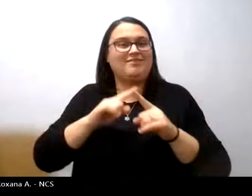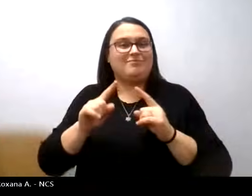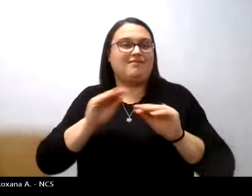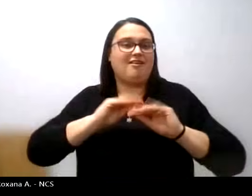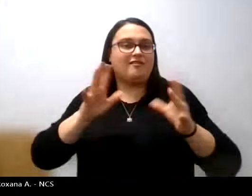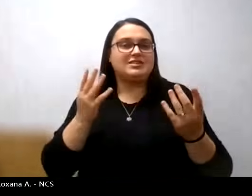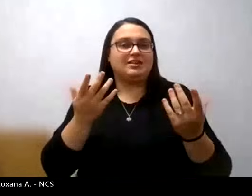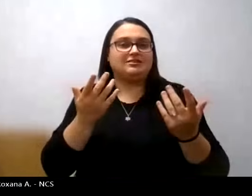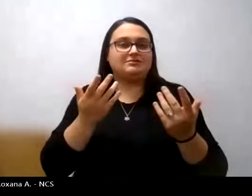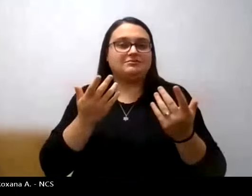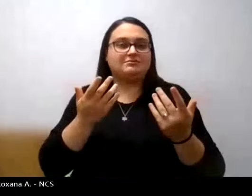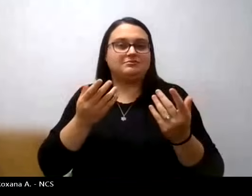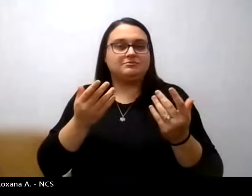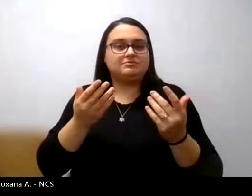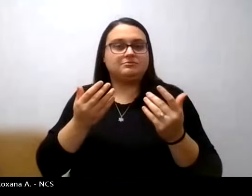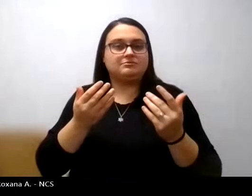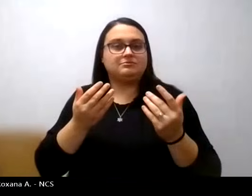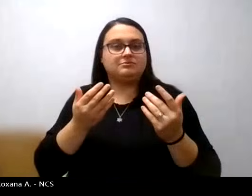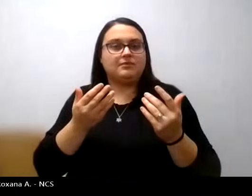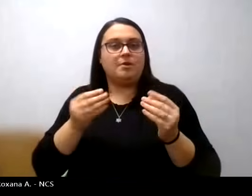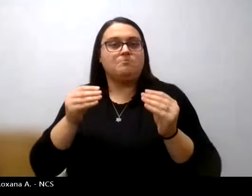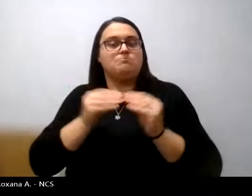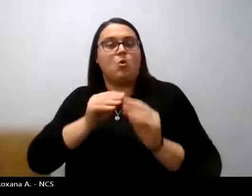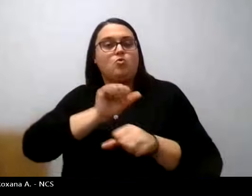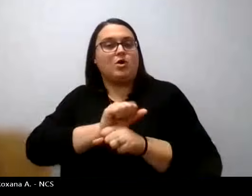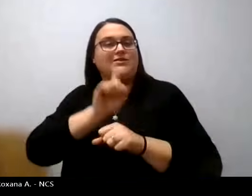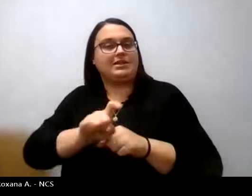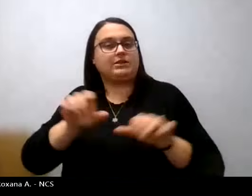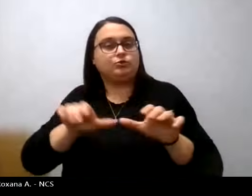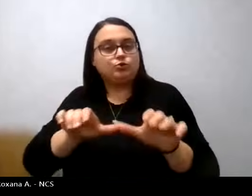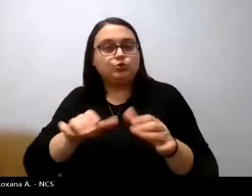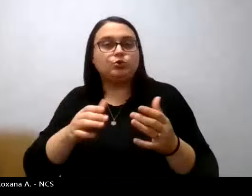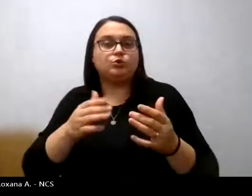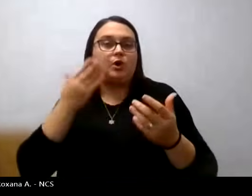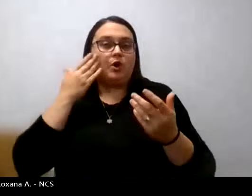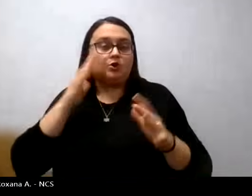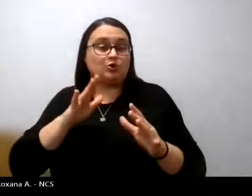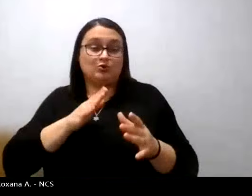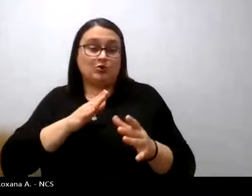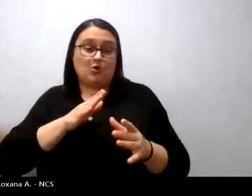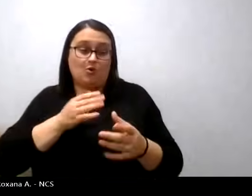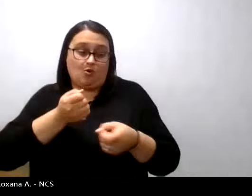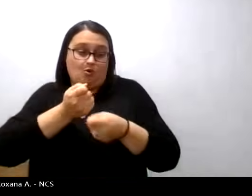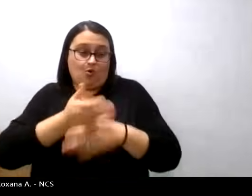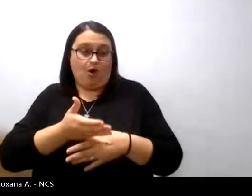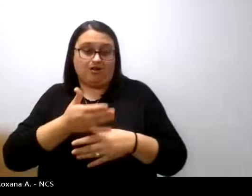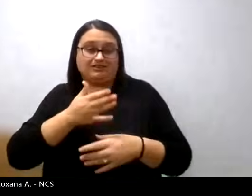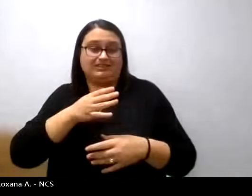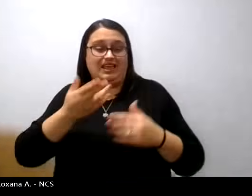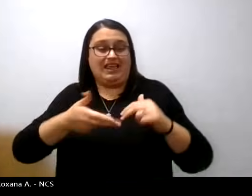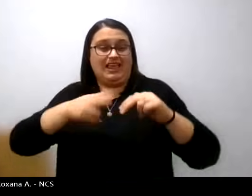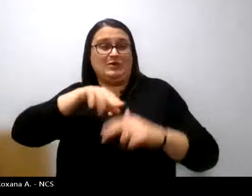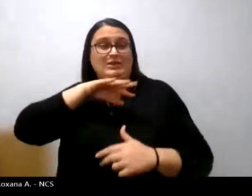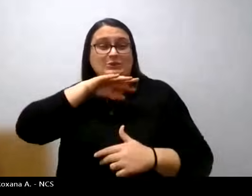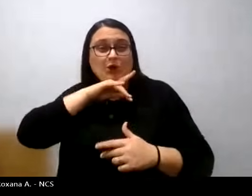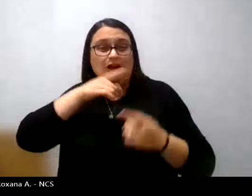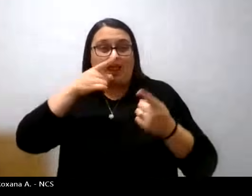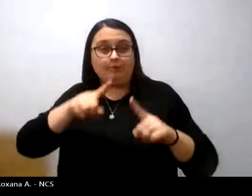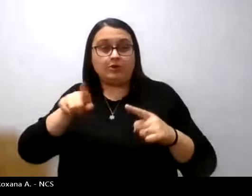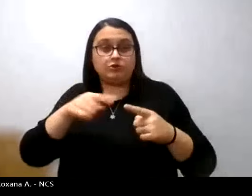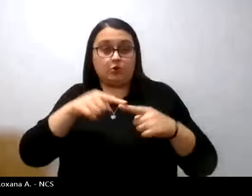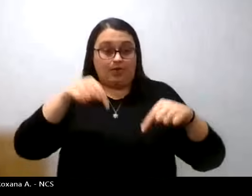there's ongoing work that needs to be done. We don't know the acute cause of the increased sedimentation here. And so after we get out of